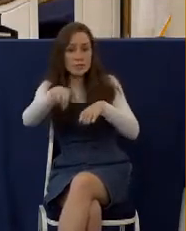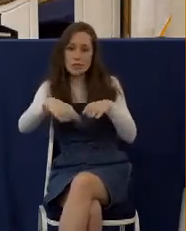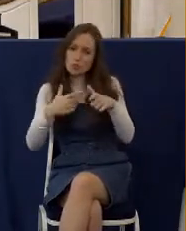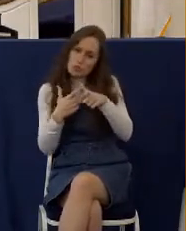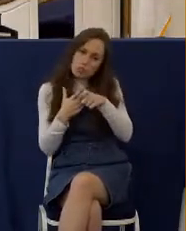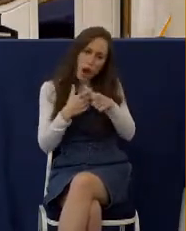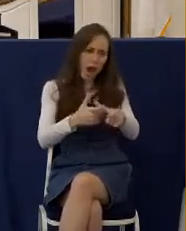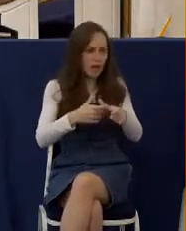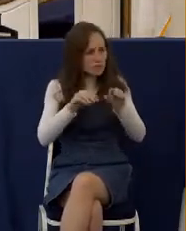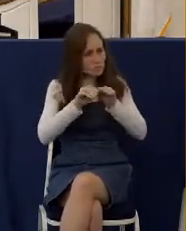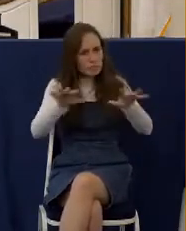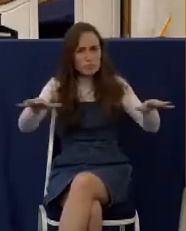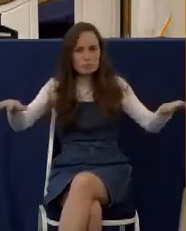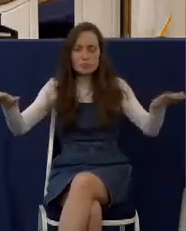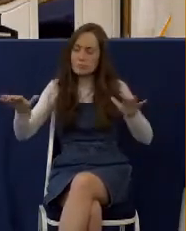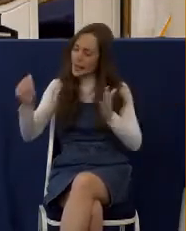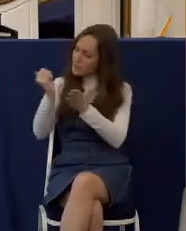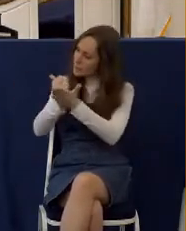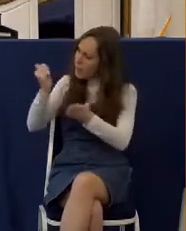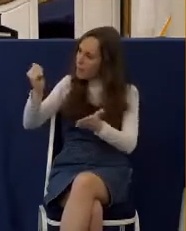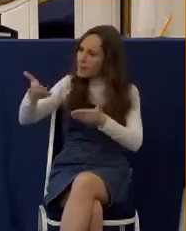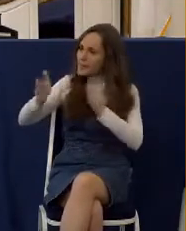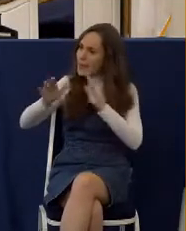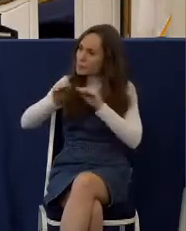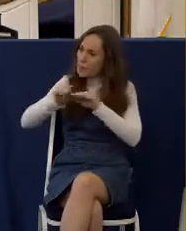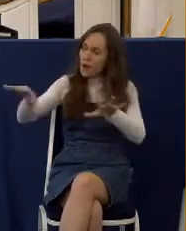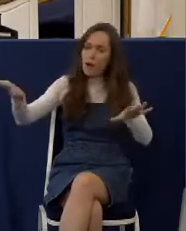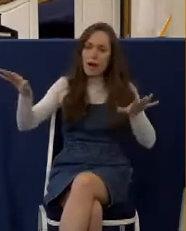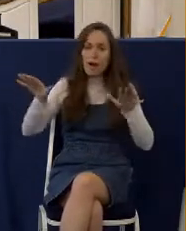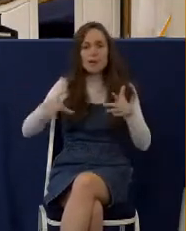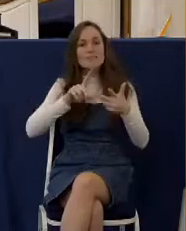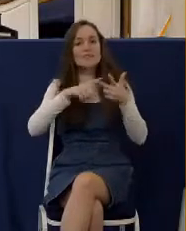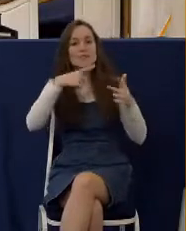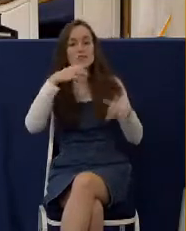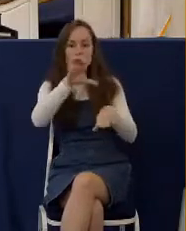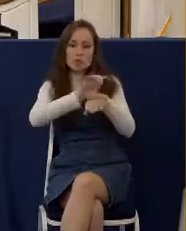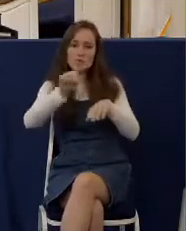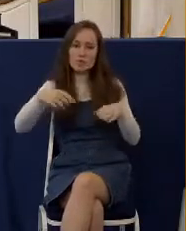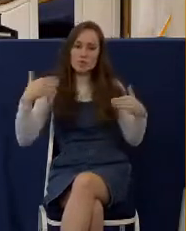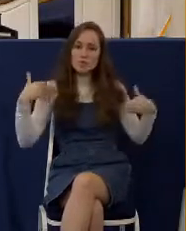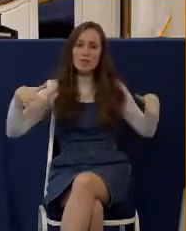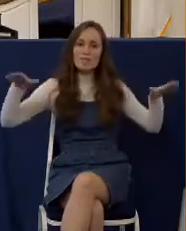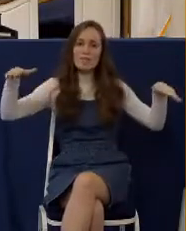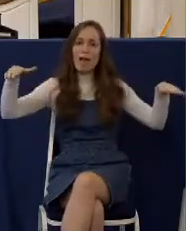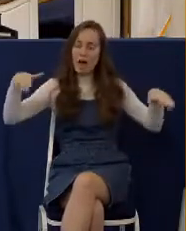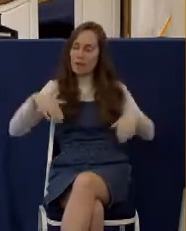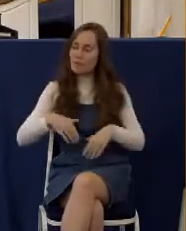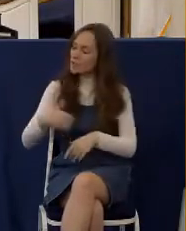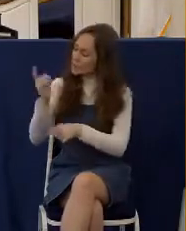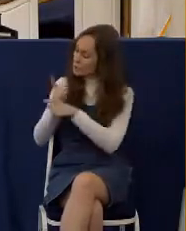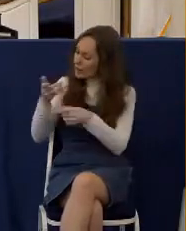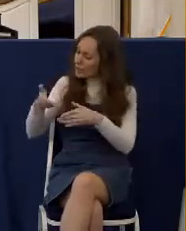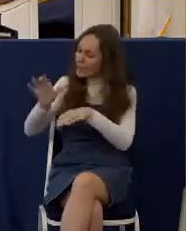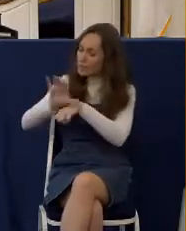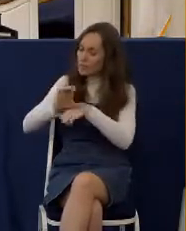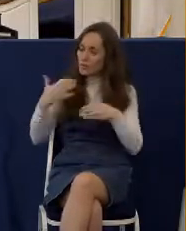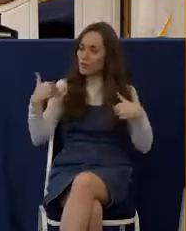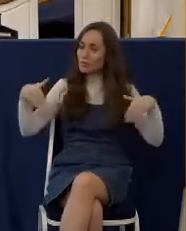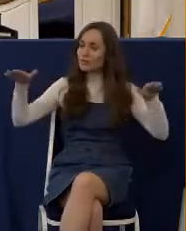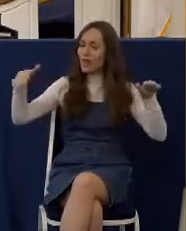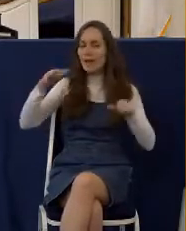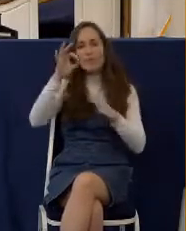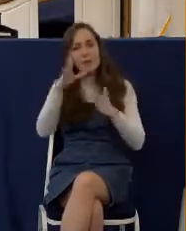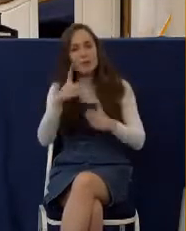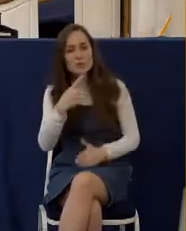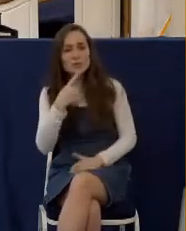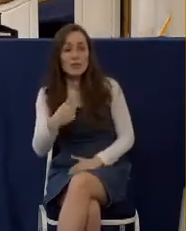said, amen, preacher, let her run. And he said, this church needs to fly. And the man in the back said, amen, preacher, let the church fly. And the